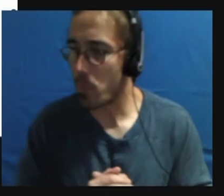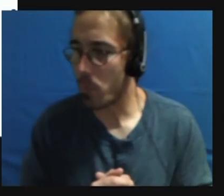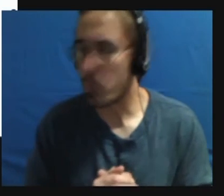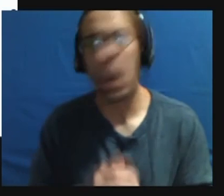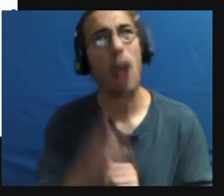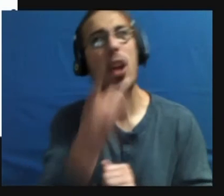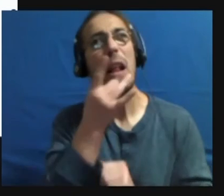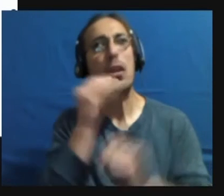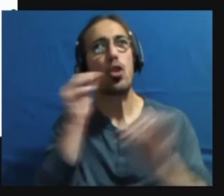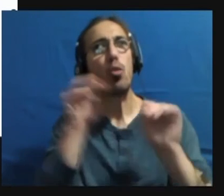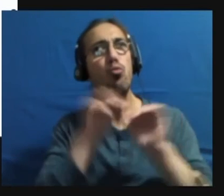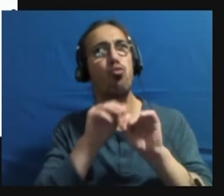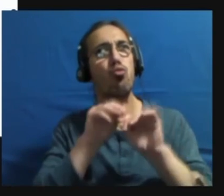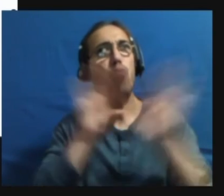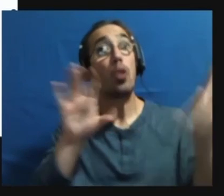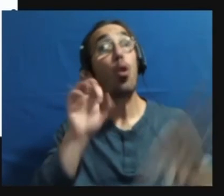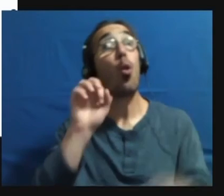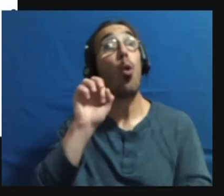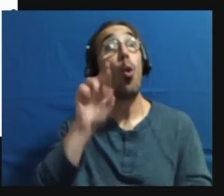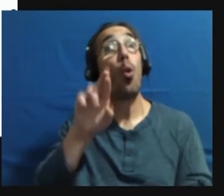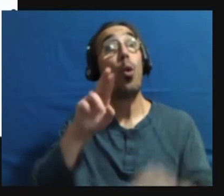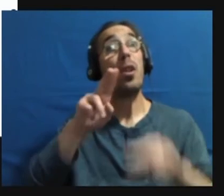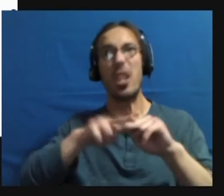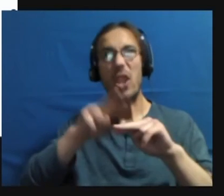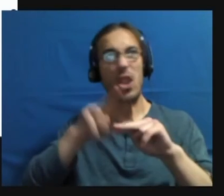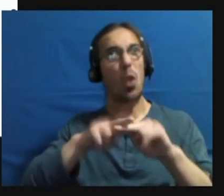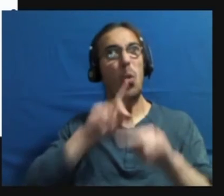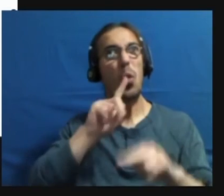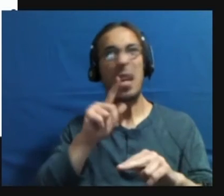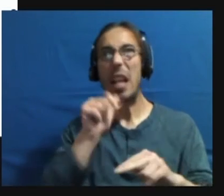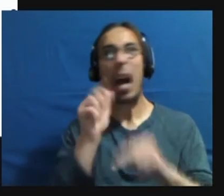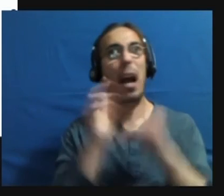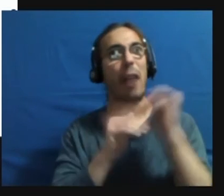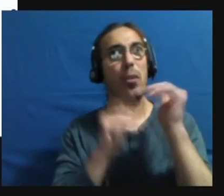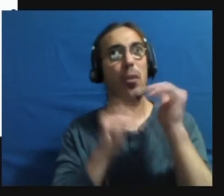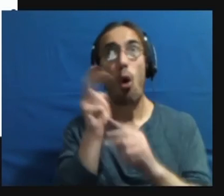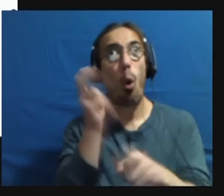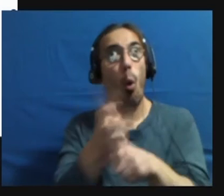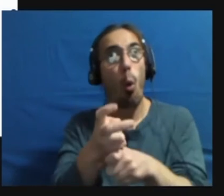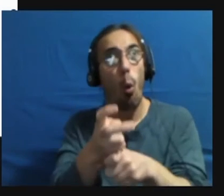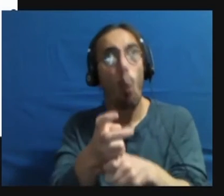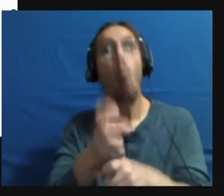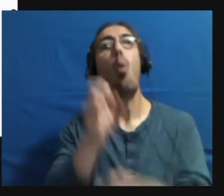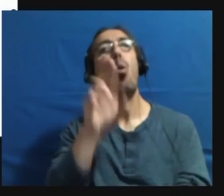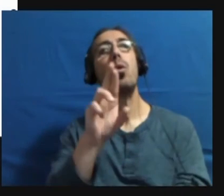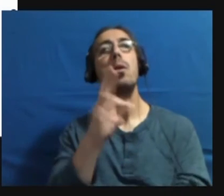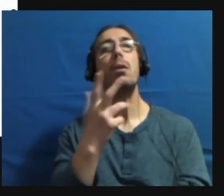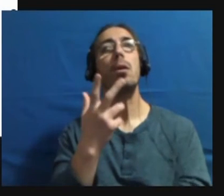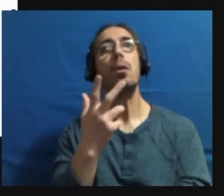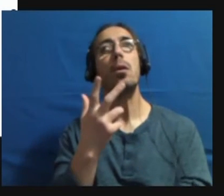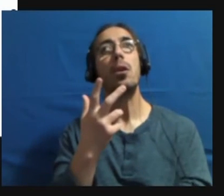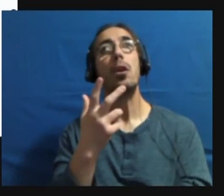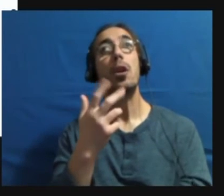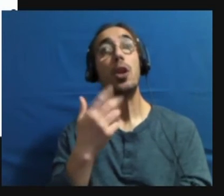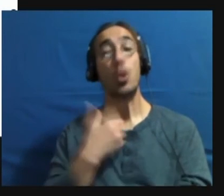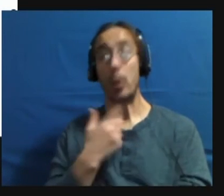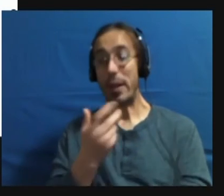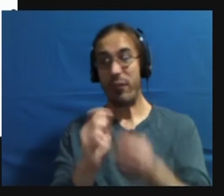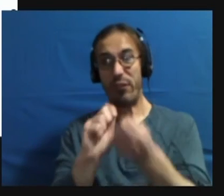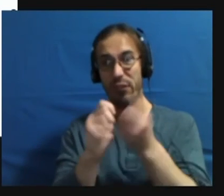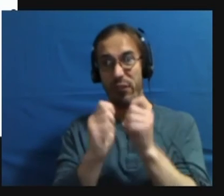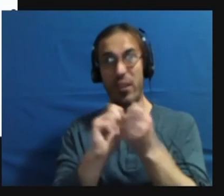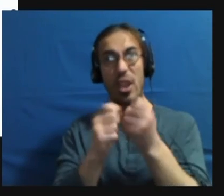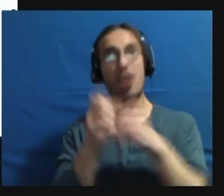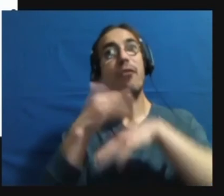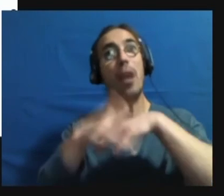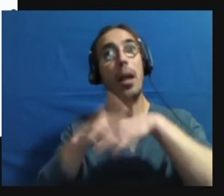Are these chairs ridiculously uncomfortable? Do we have fidgets available?